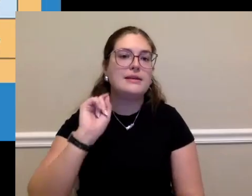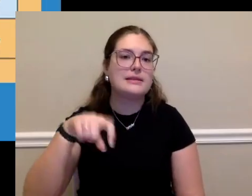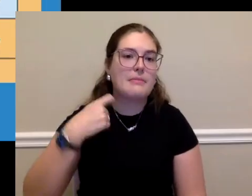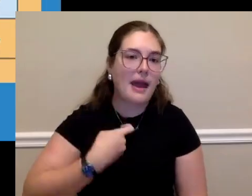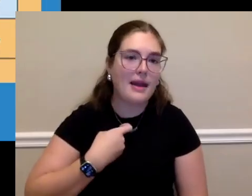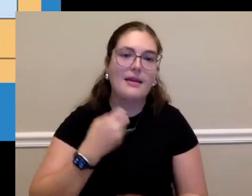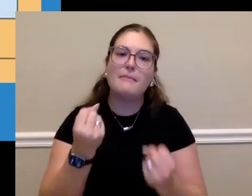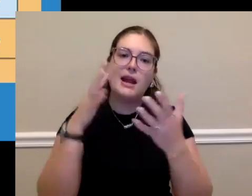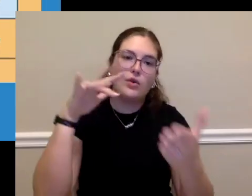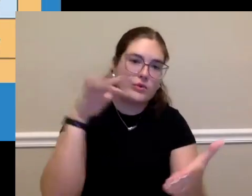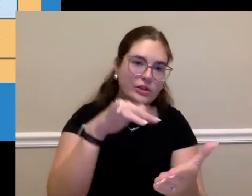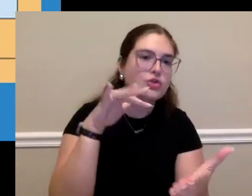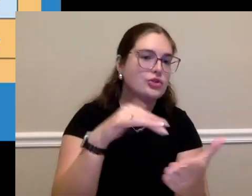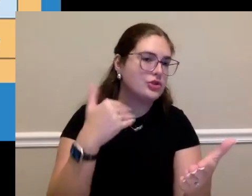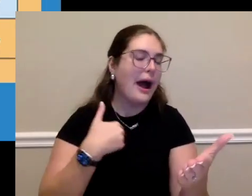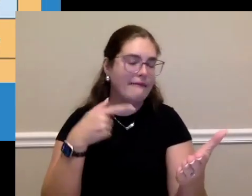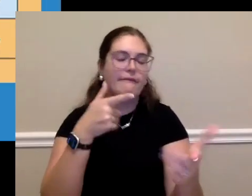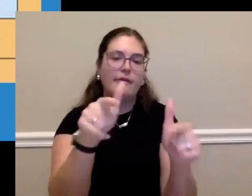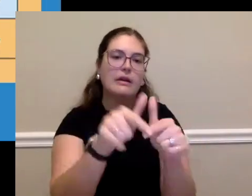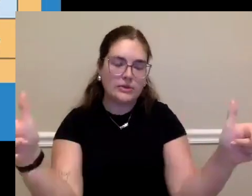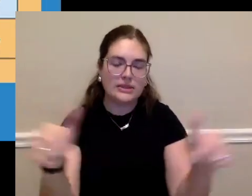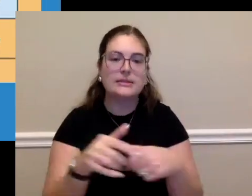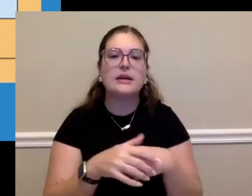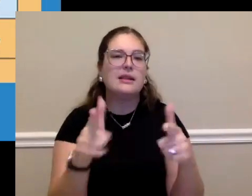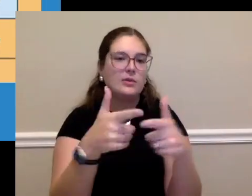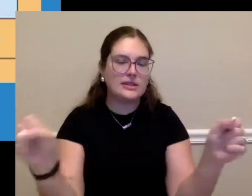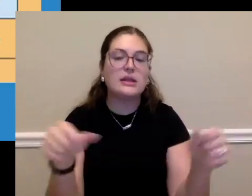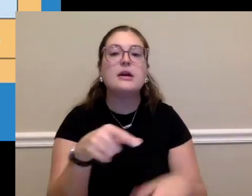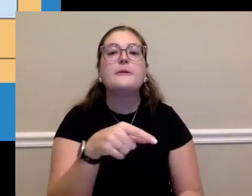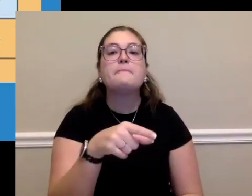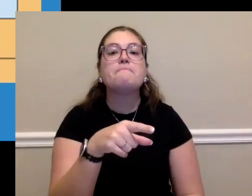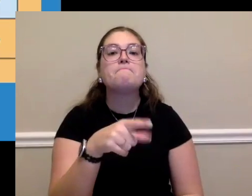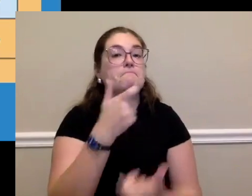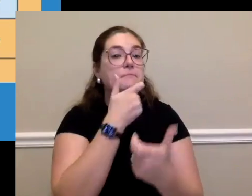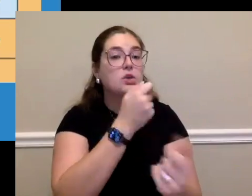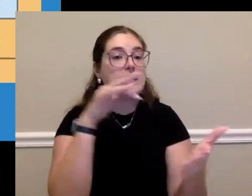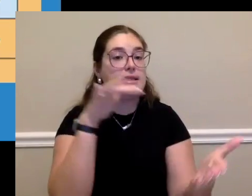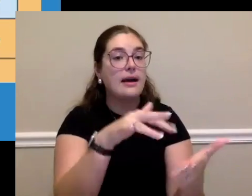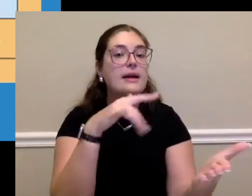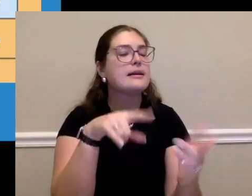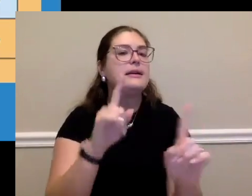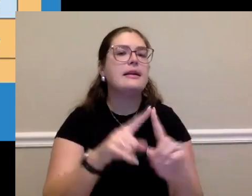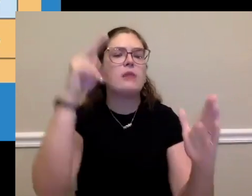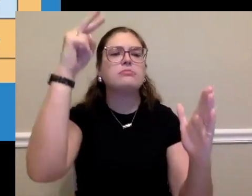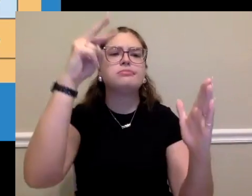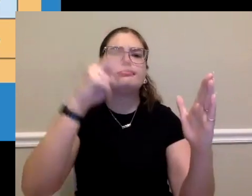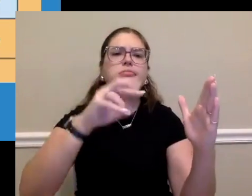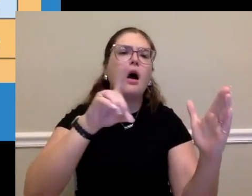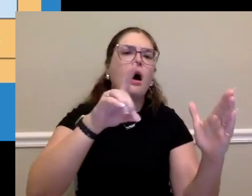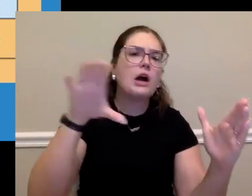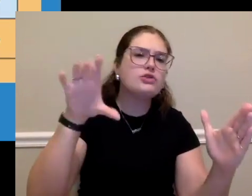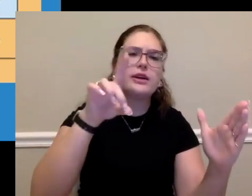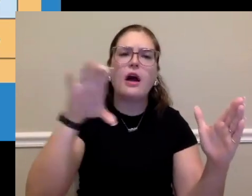linguistics, Spanish linguistics, they did this interesting study where they looked at hundreds of thousands of